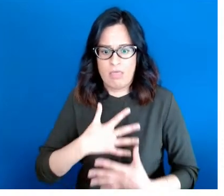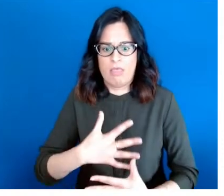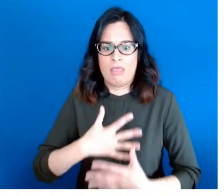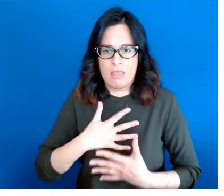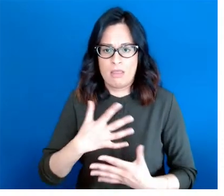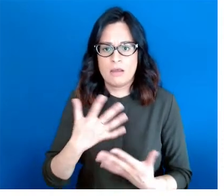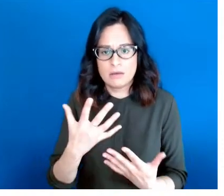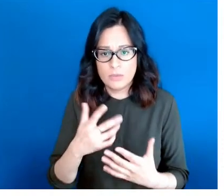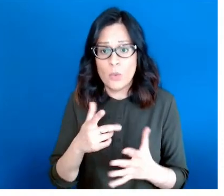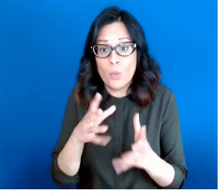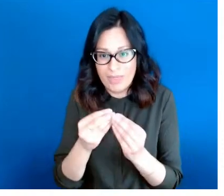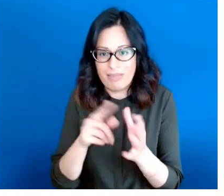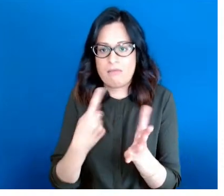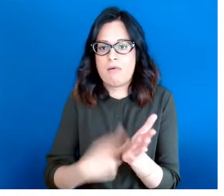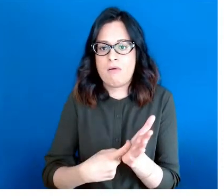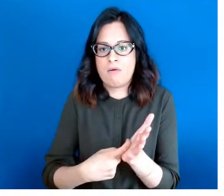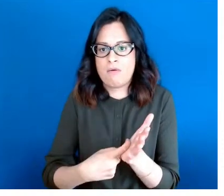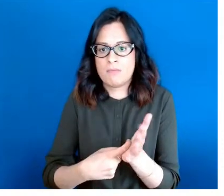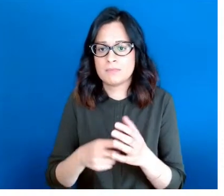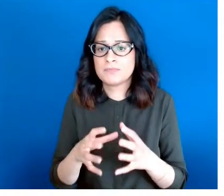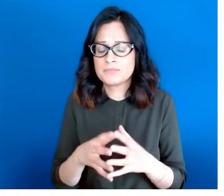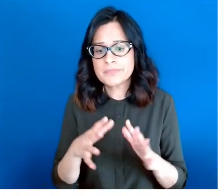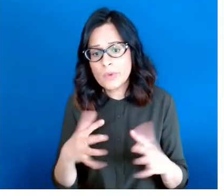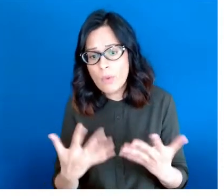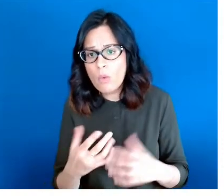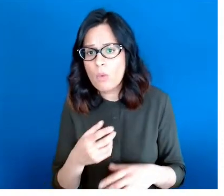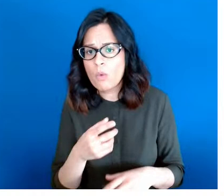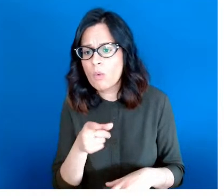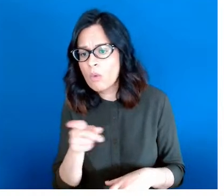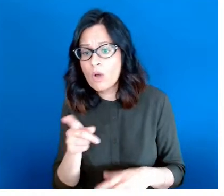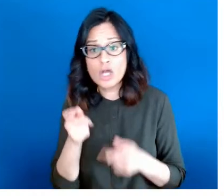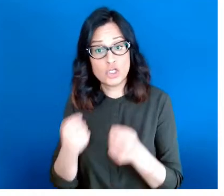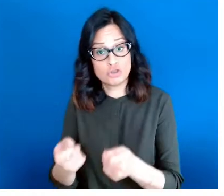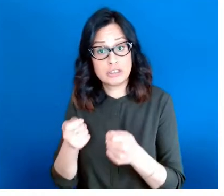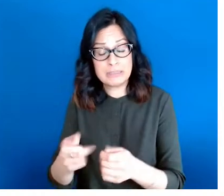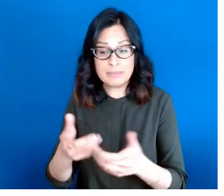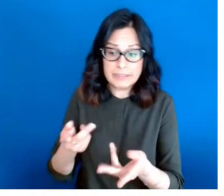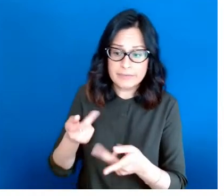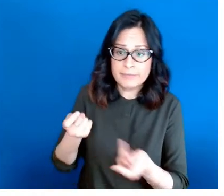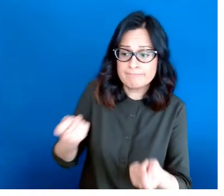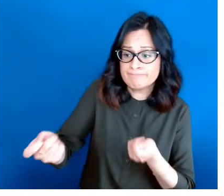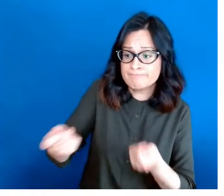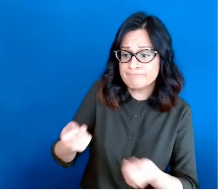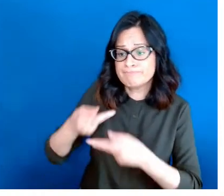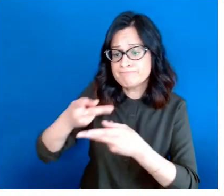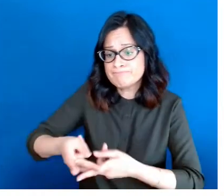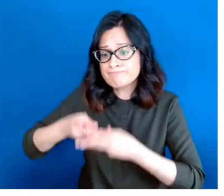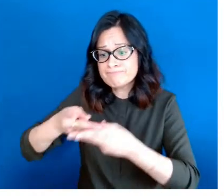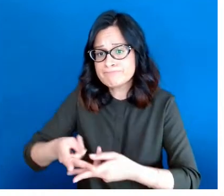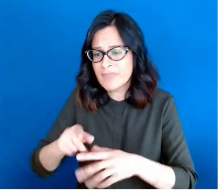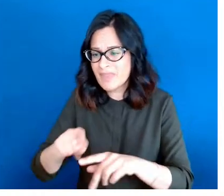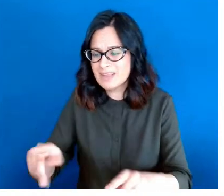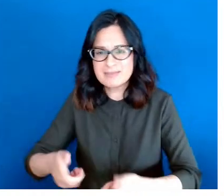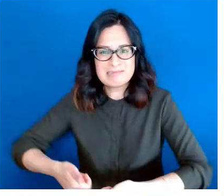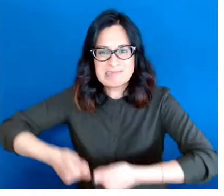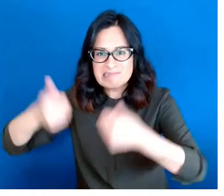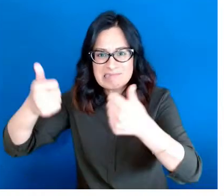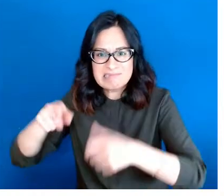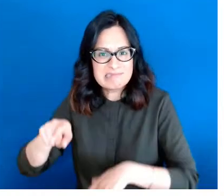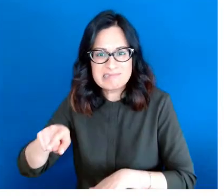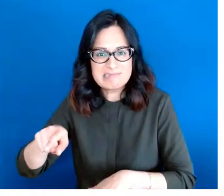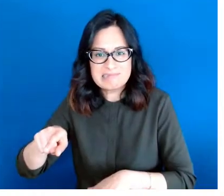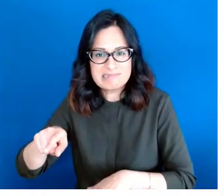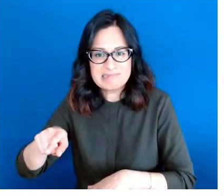rhinitis. And if the responses of your treatment and the management advice are clearly insufficient,